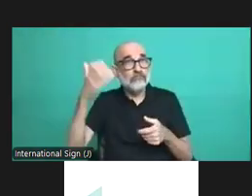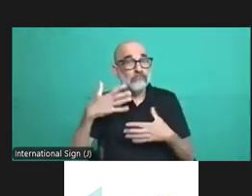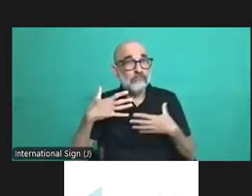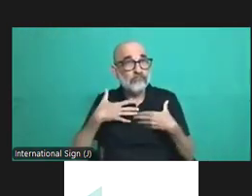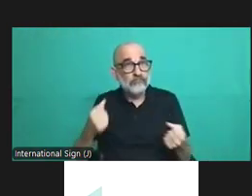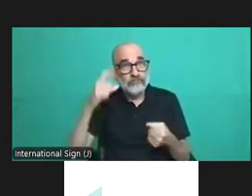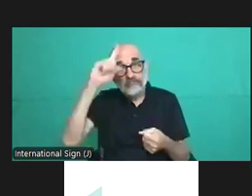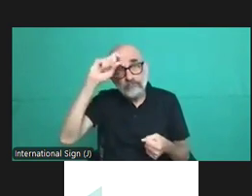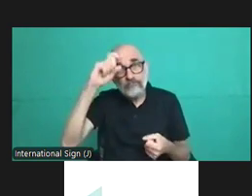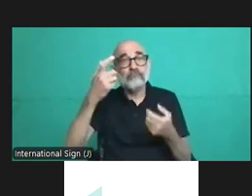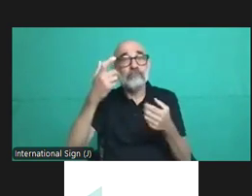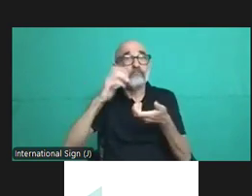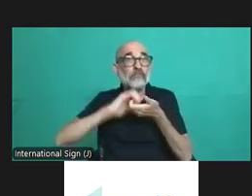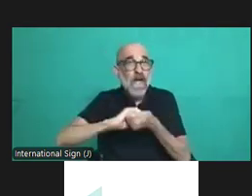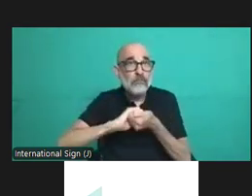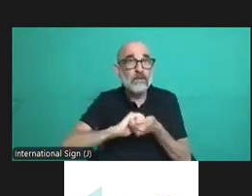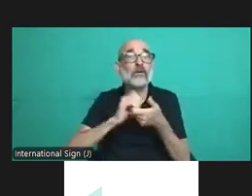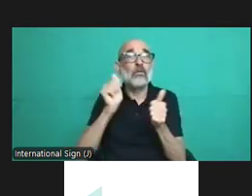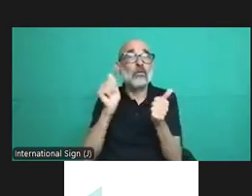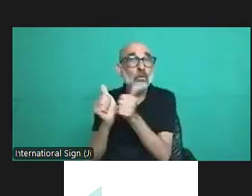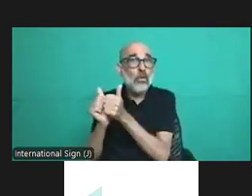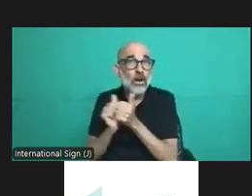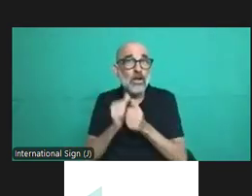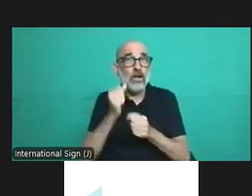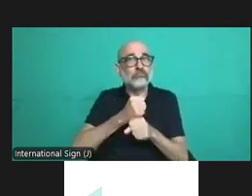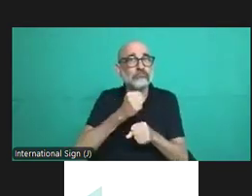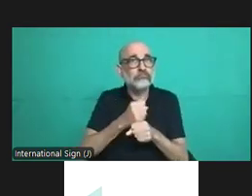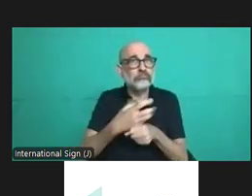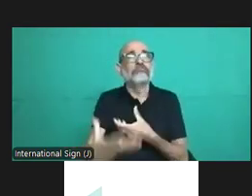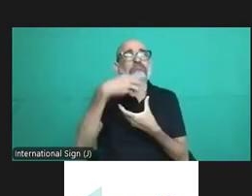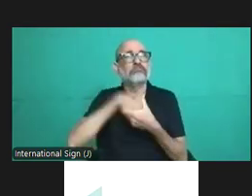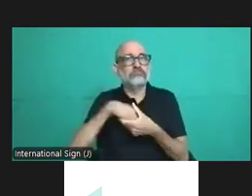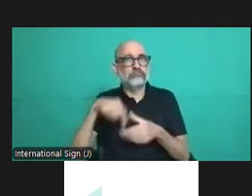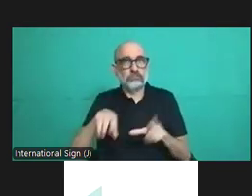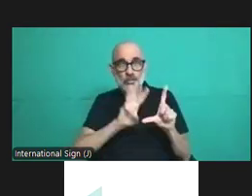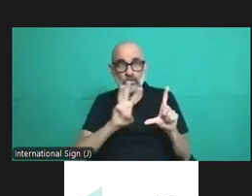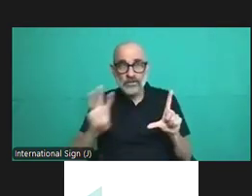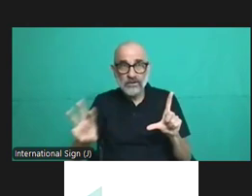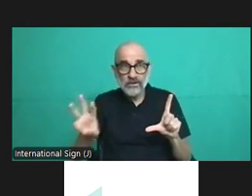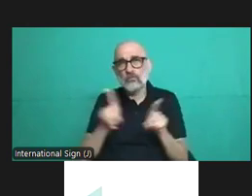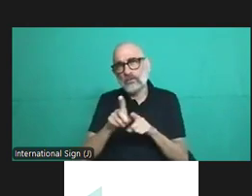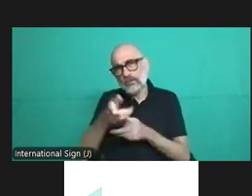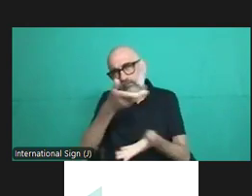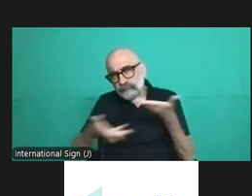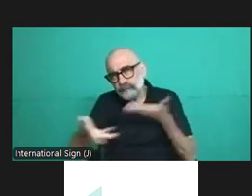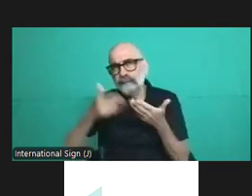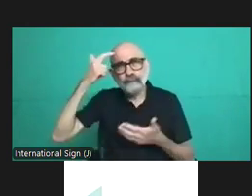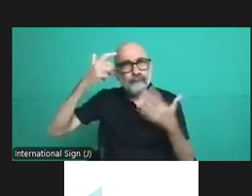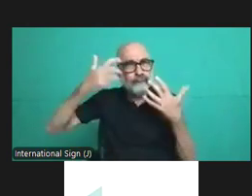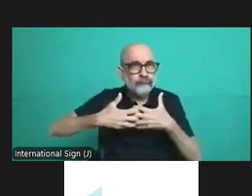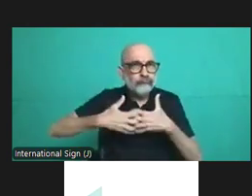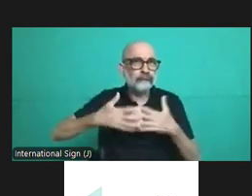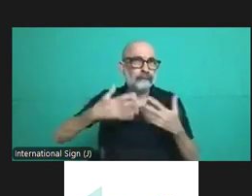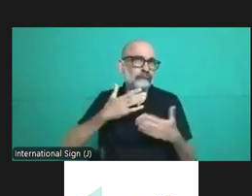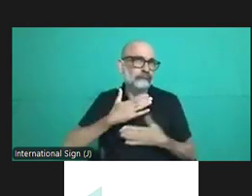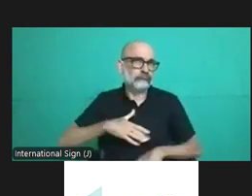reflection. I would like to take a moment to congratulate the work of the 9 Caribbean countries